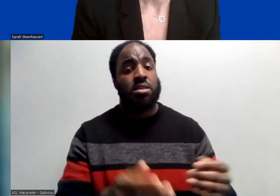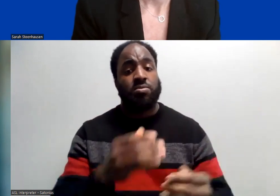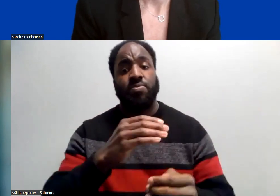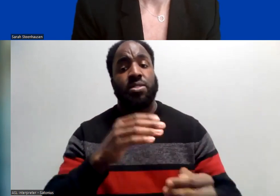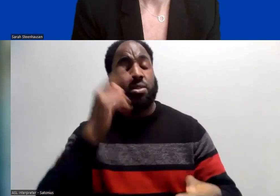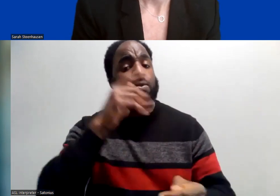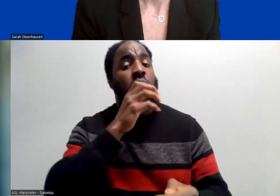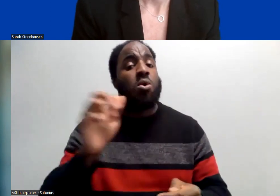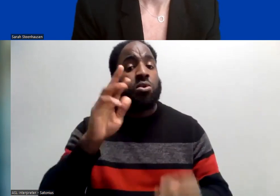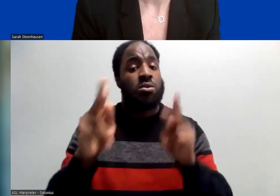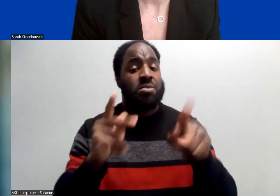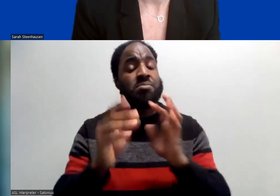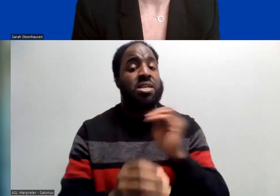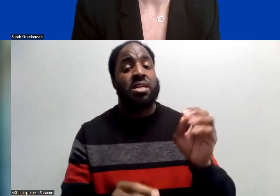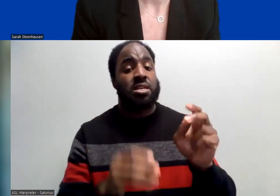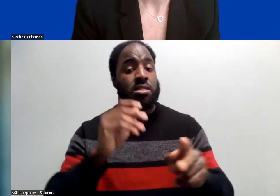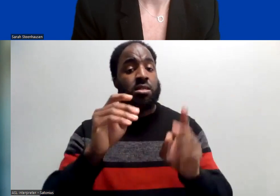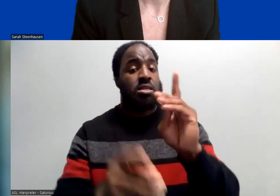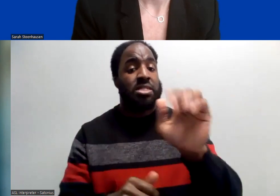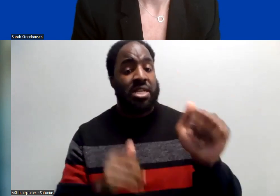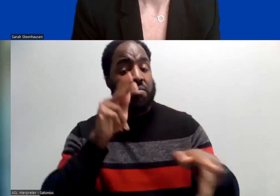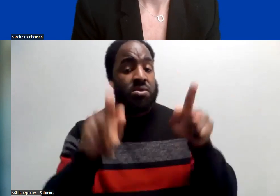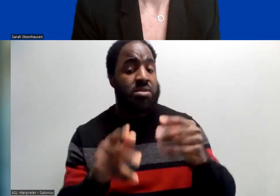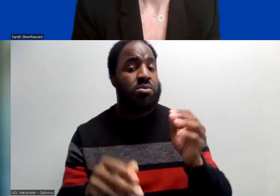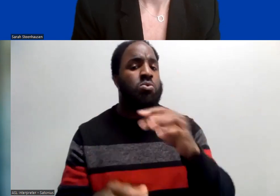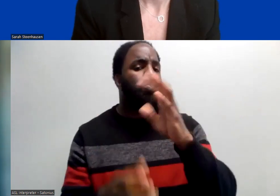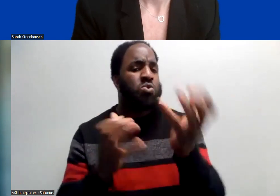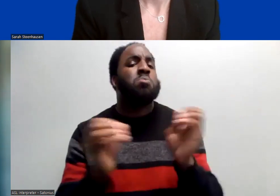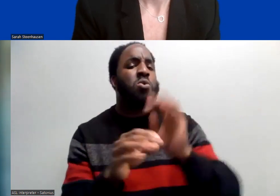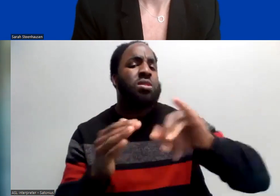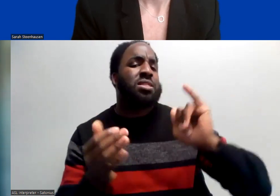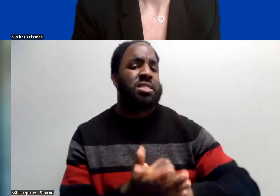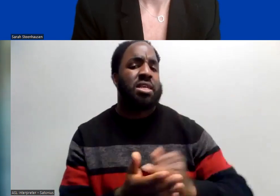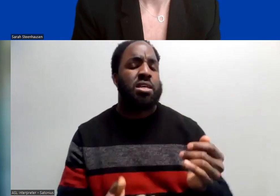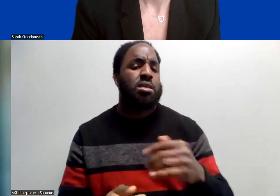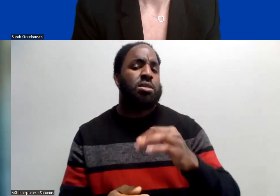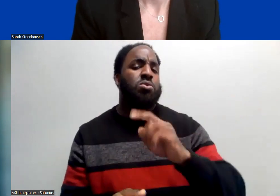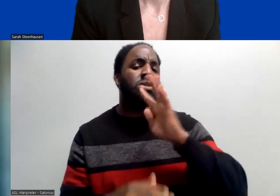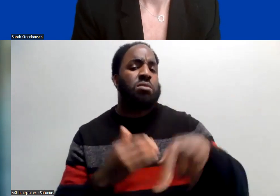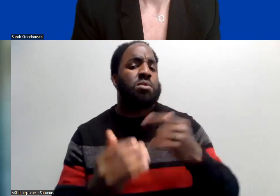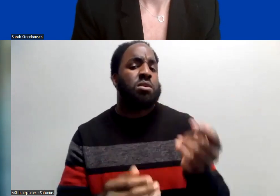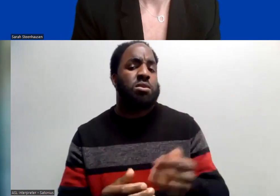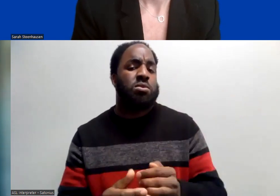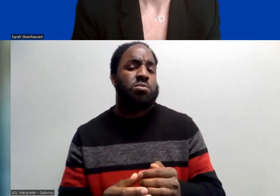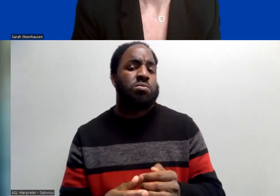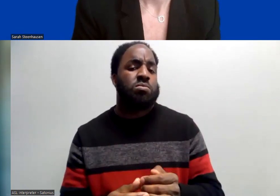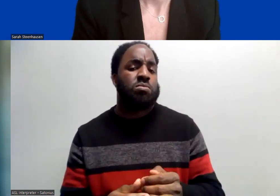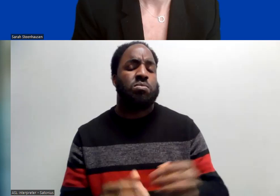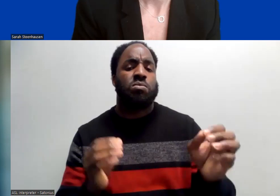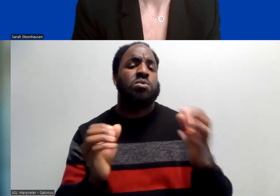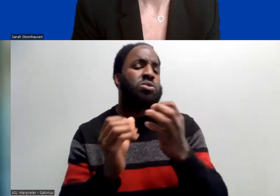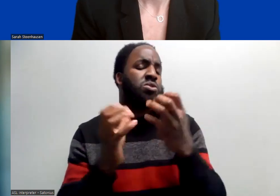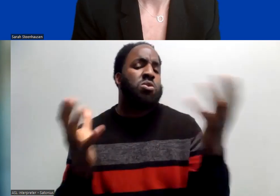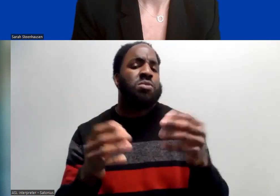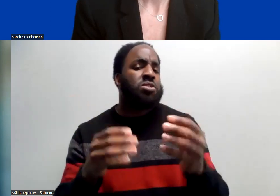and people with disabilities. We're looking for more than that. We're talking about there's so much